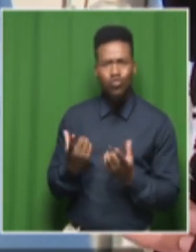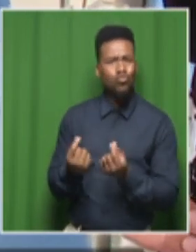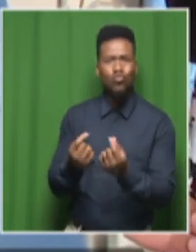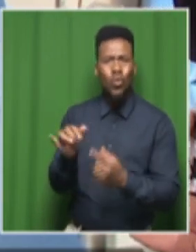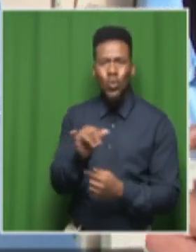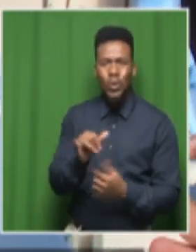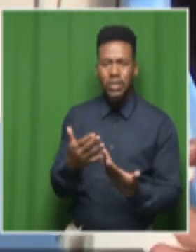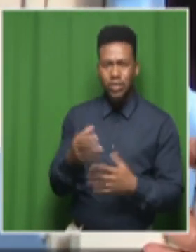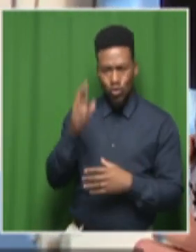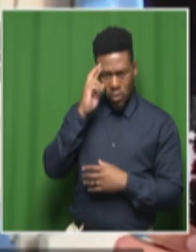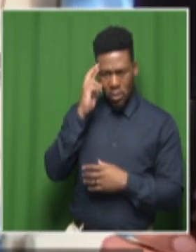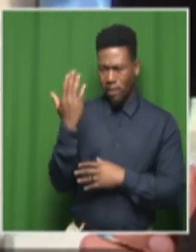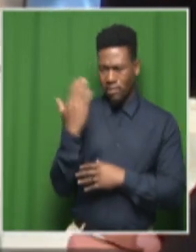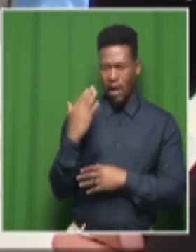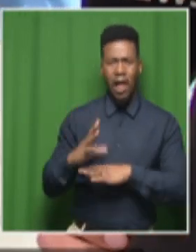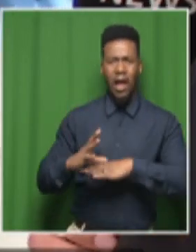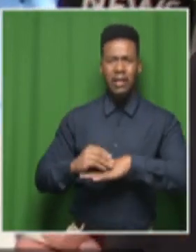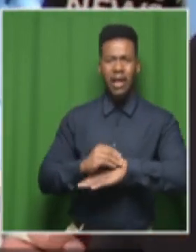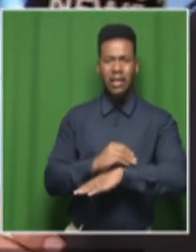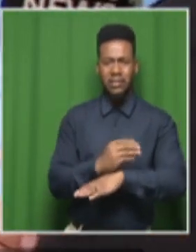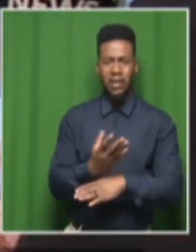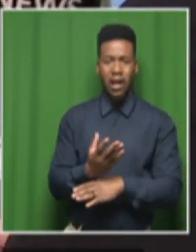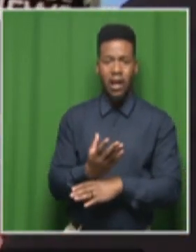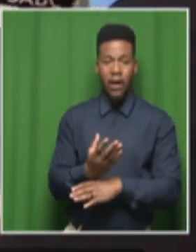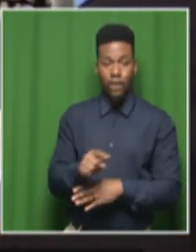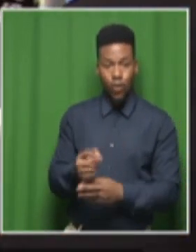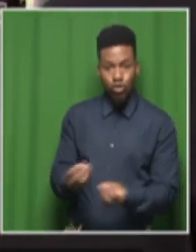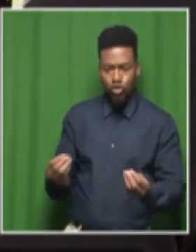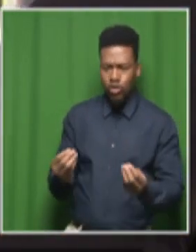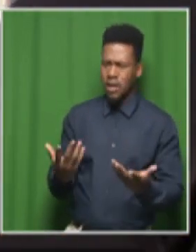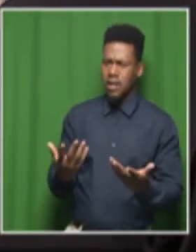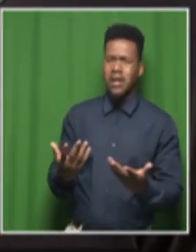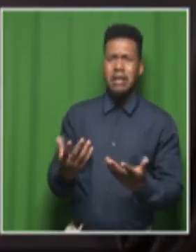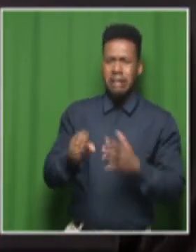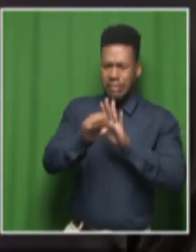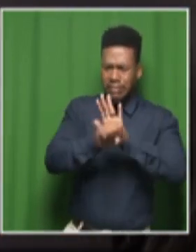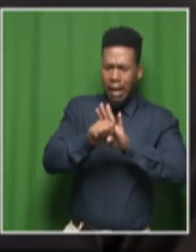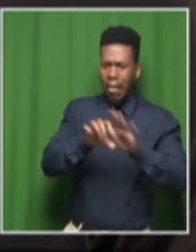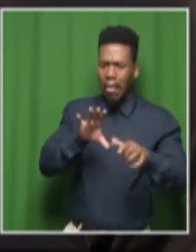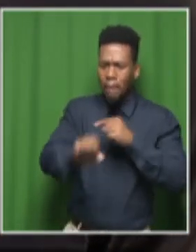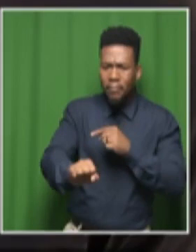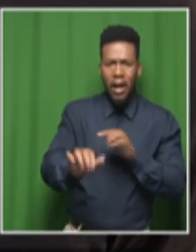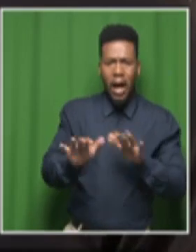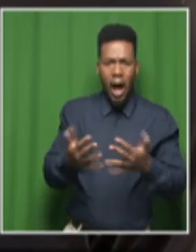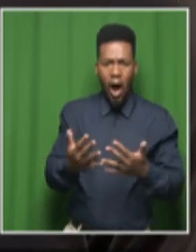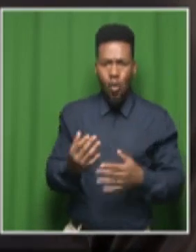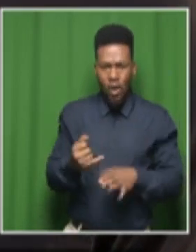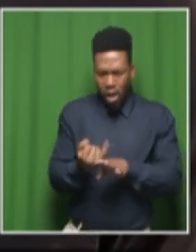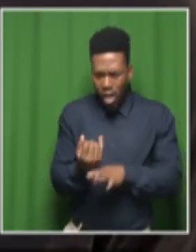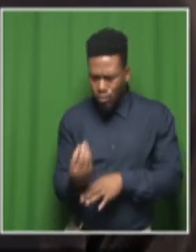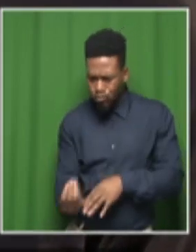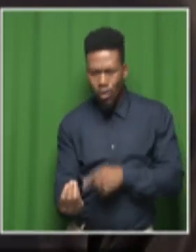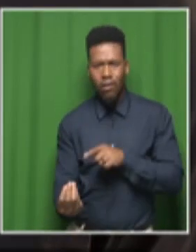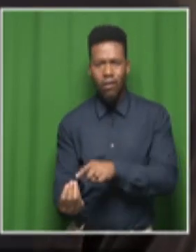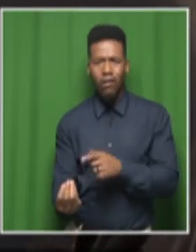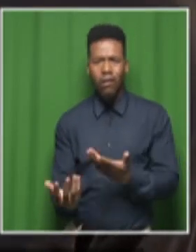forms of cancer in my introduction. And if we're looking at warning signs, early detection in childhood, what does that look like? In the same breath, if we're